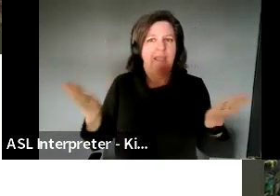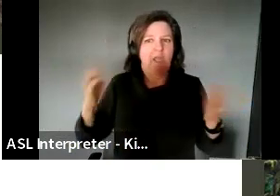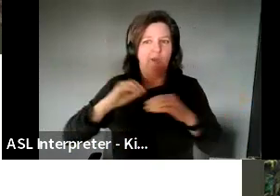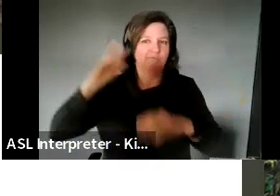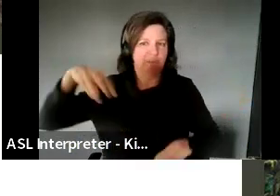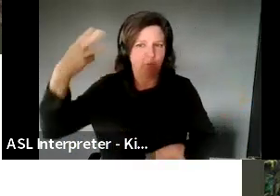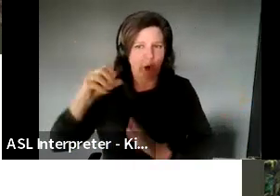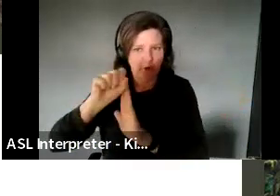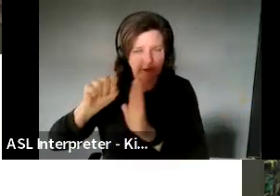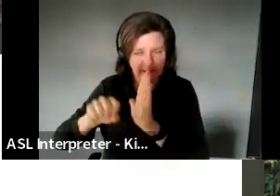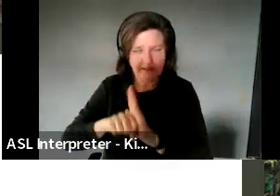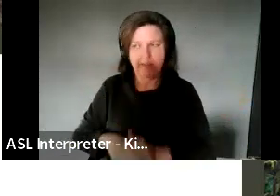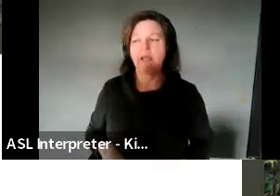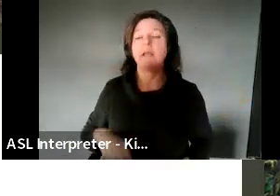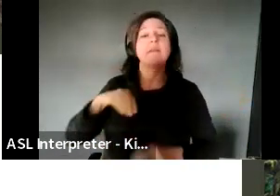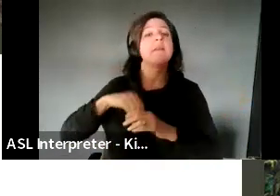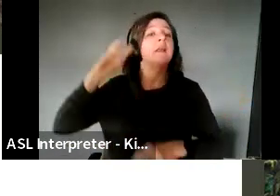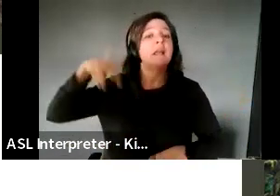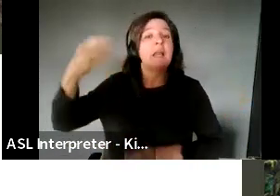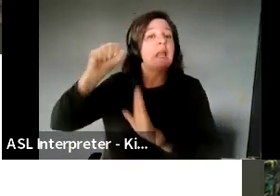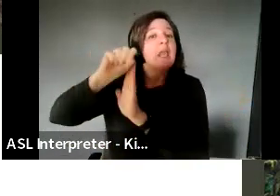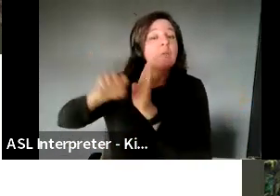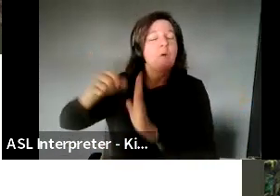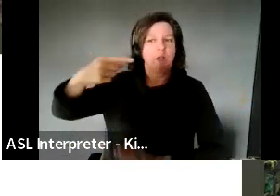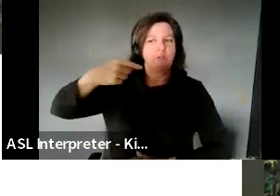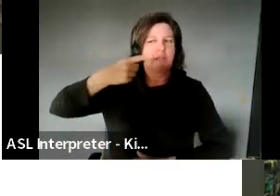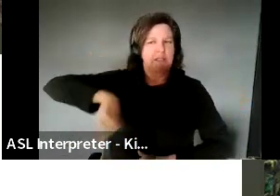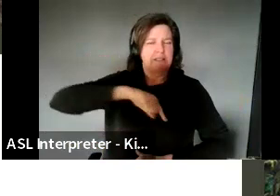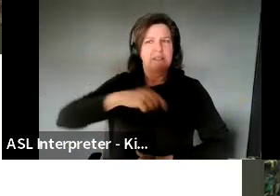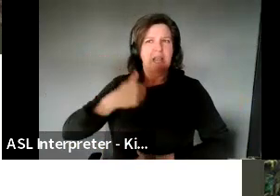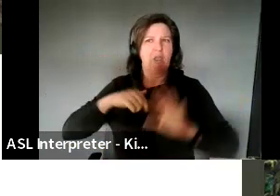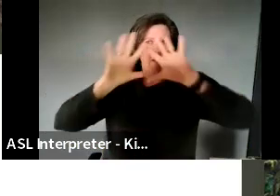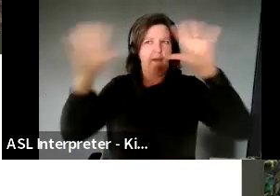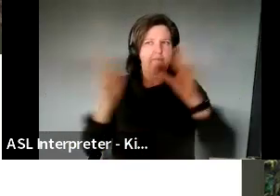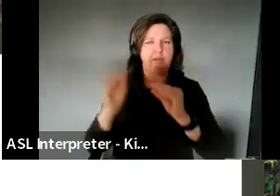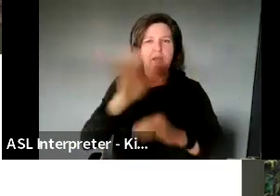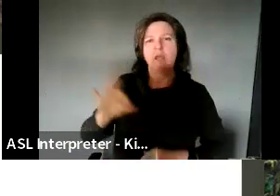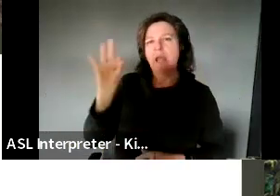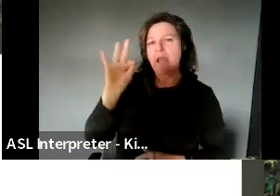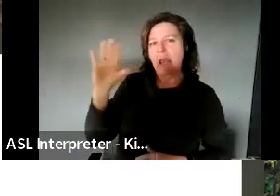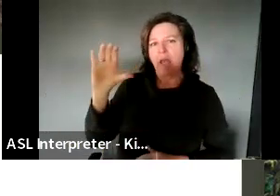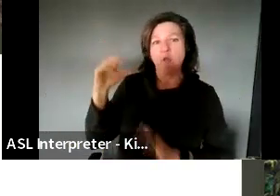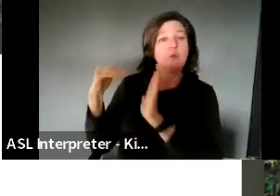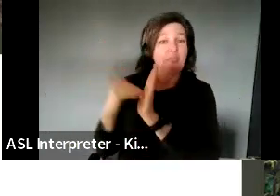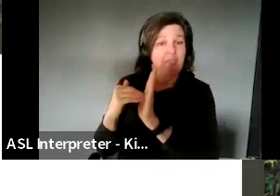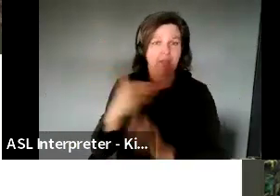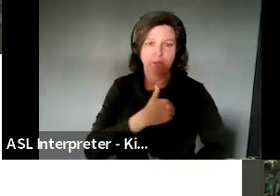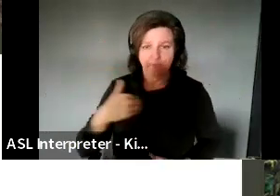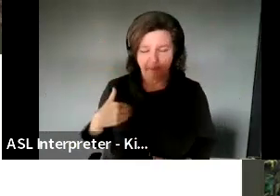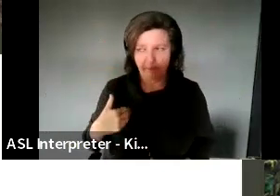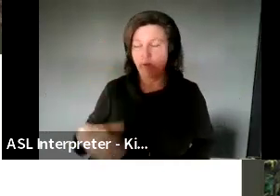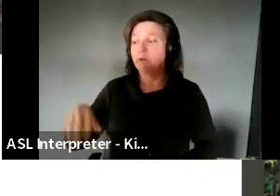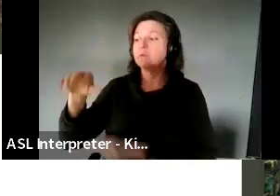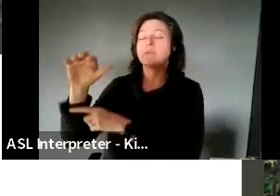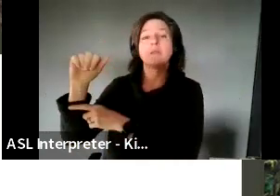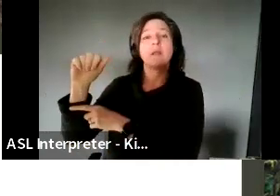State. In Washington State, we have about 900,000 members, and AARP has